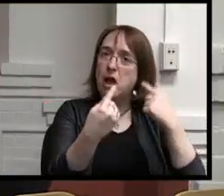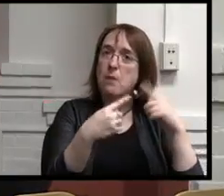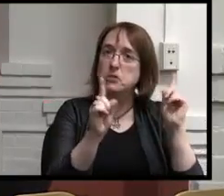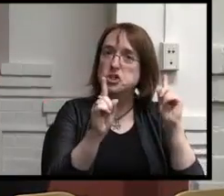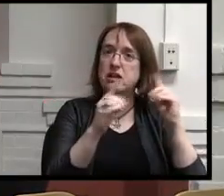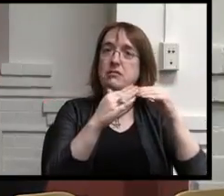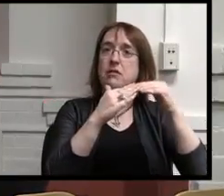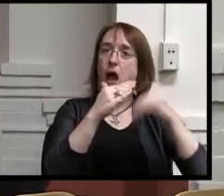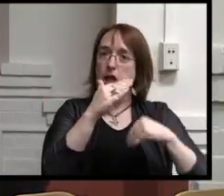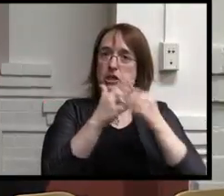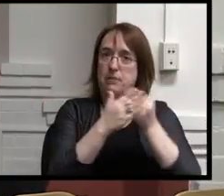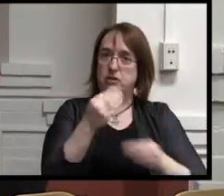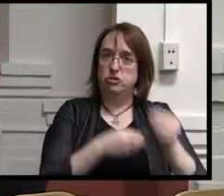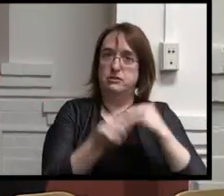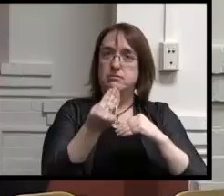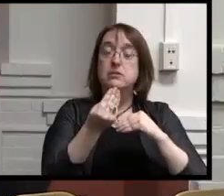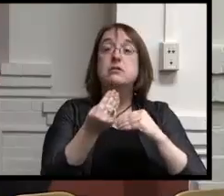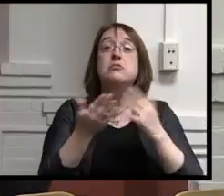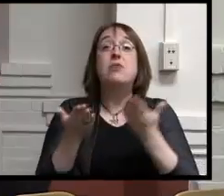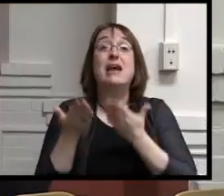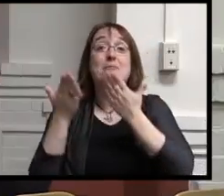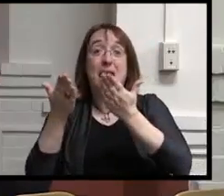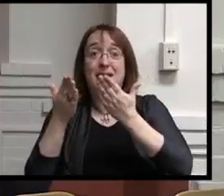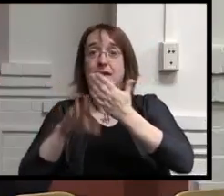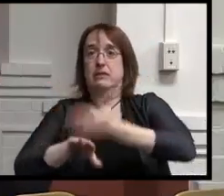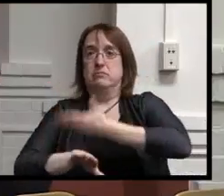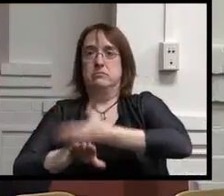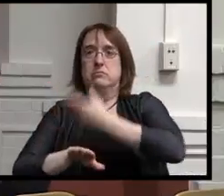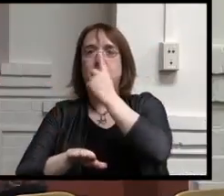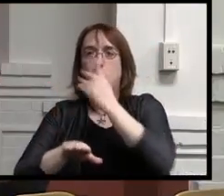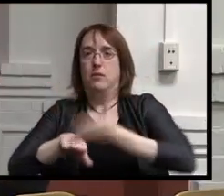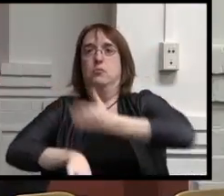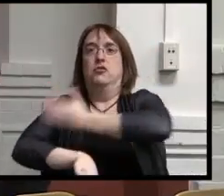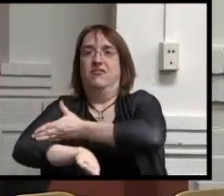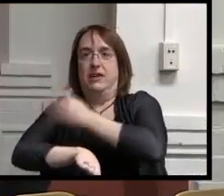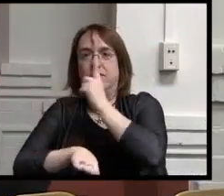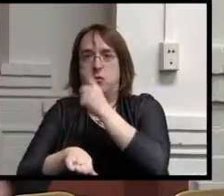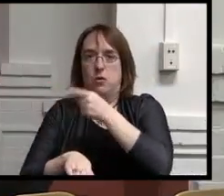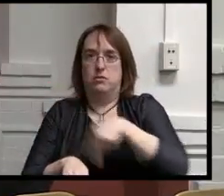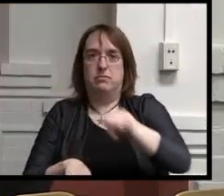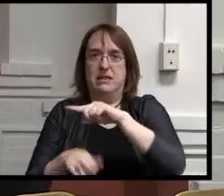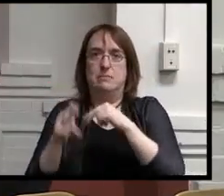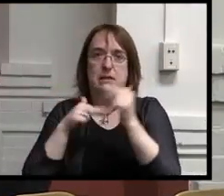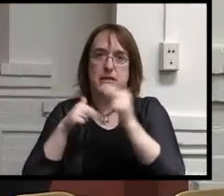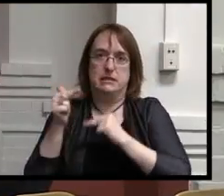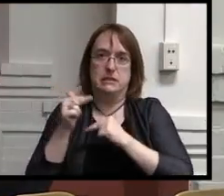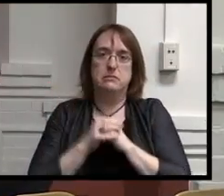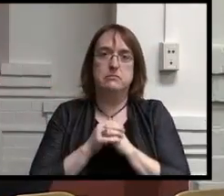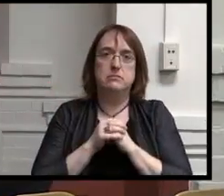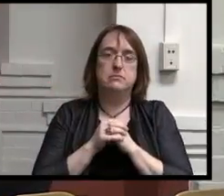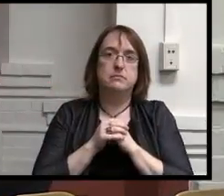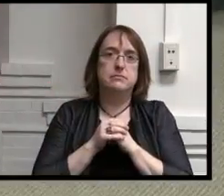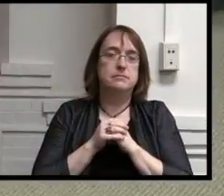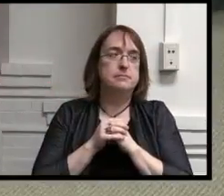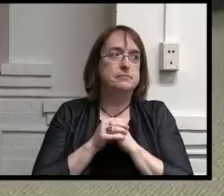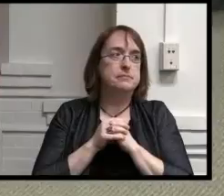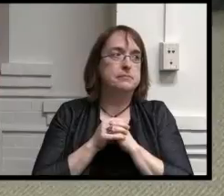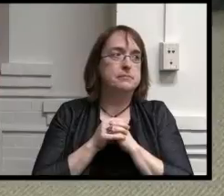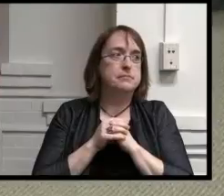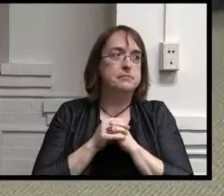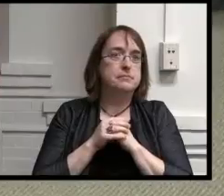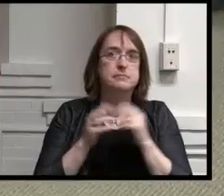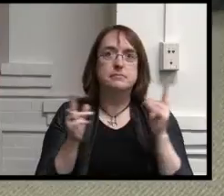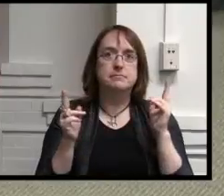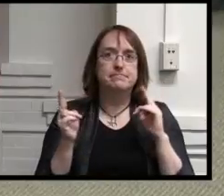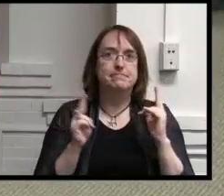we're recommending these upgrades be made to improve those facilities that much more. Can I, Okay. I